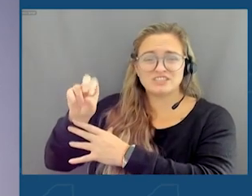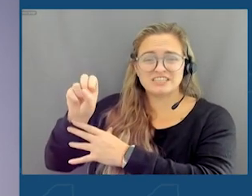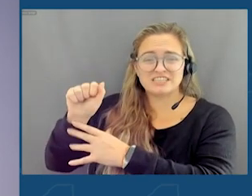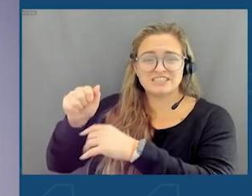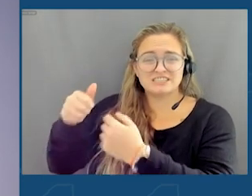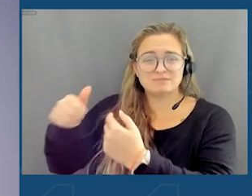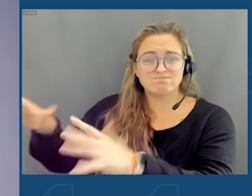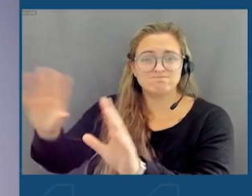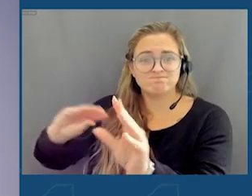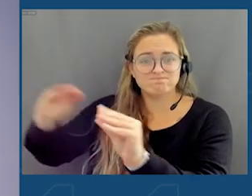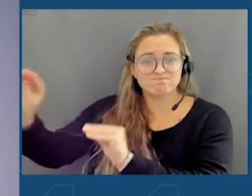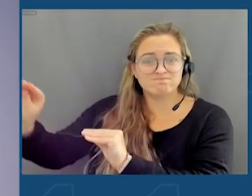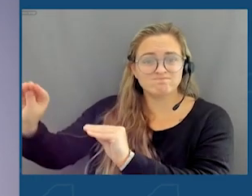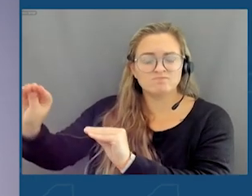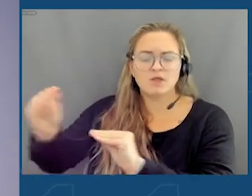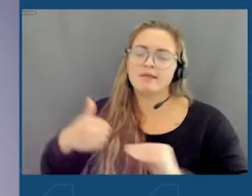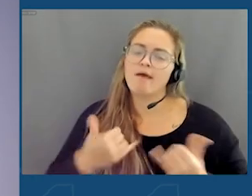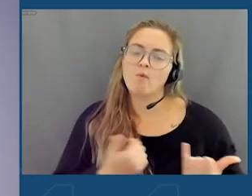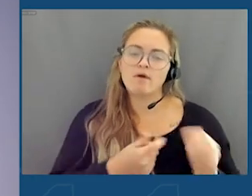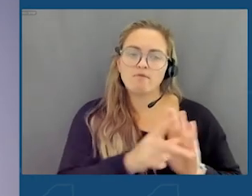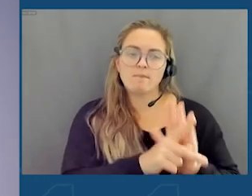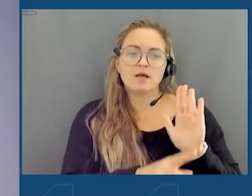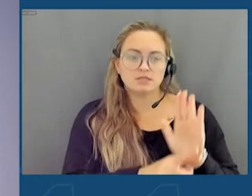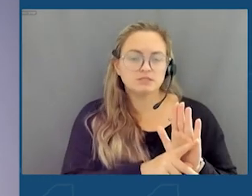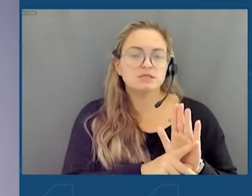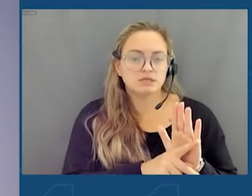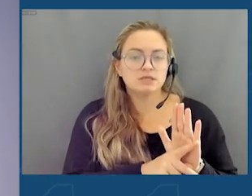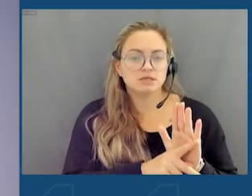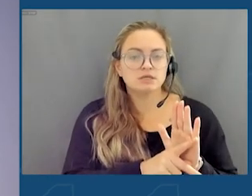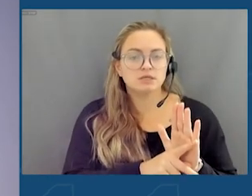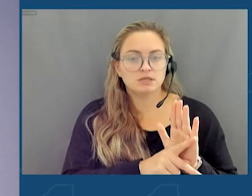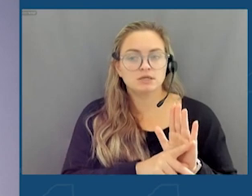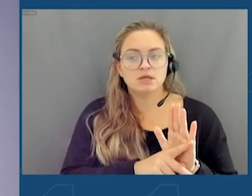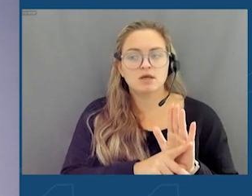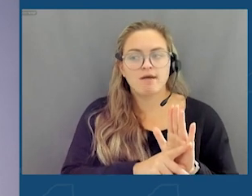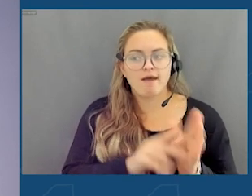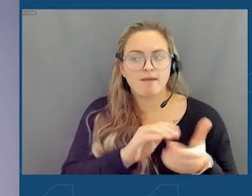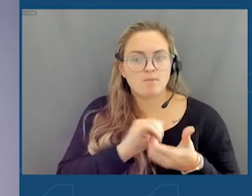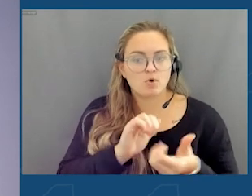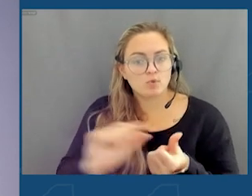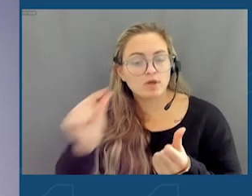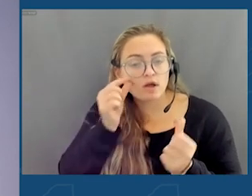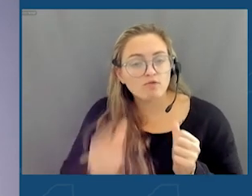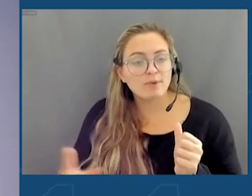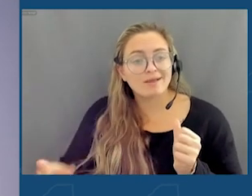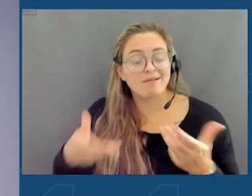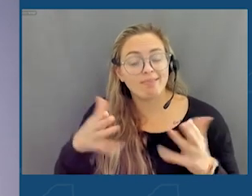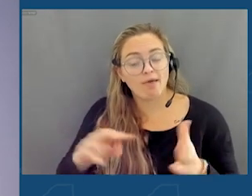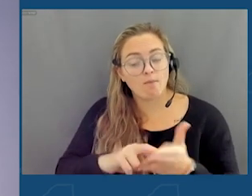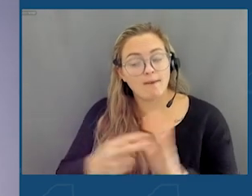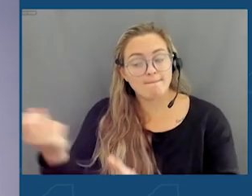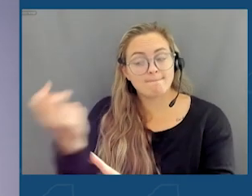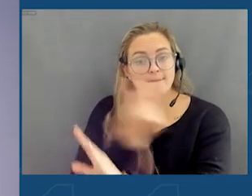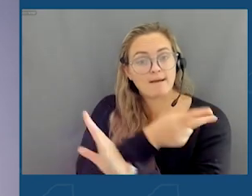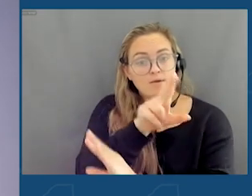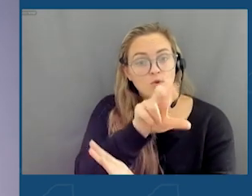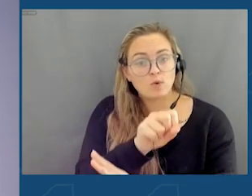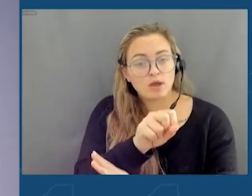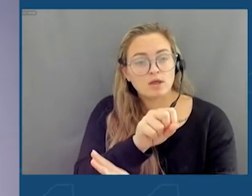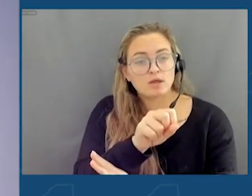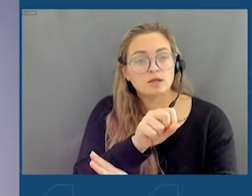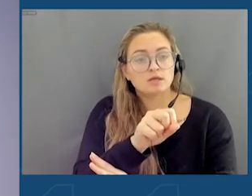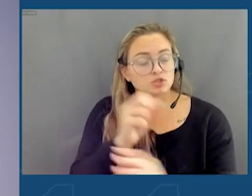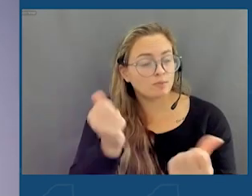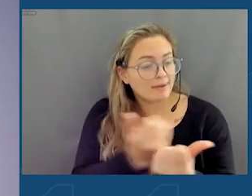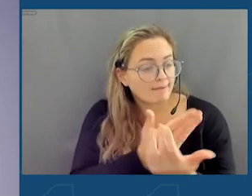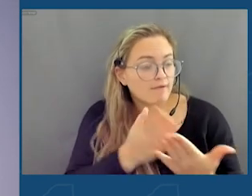a partner in the Gov that has allowed that mill to come back, and they're making ingots and wafers that are